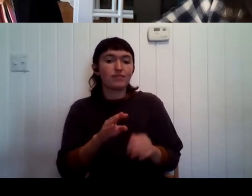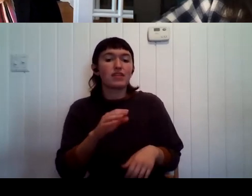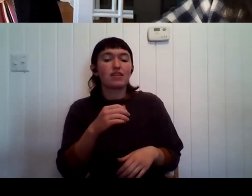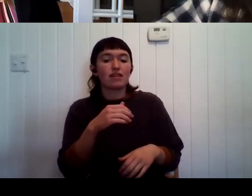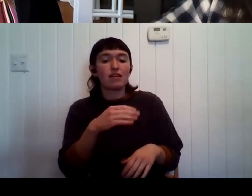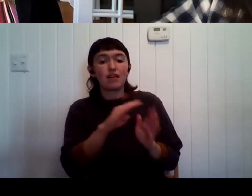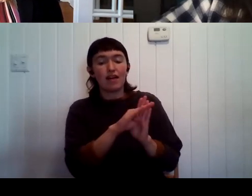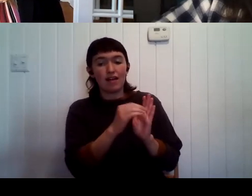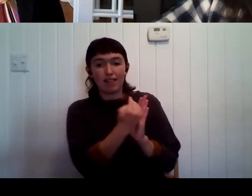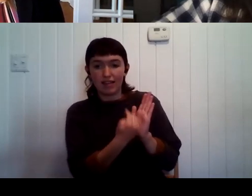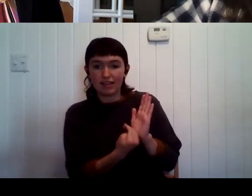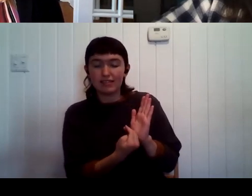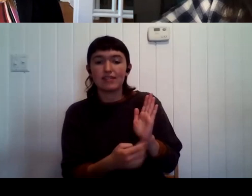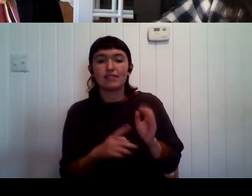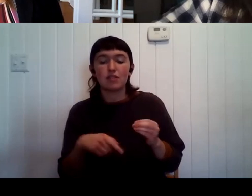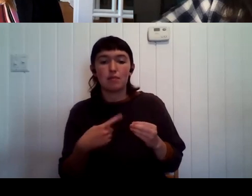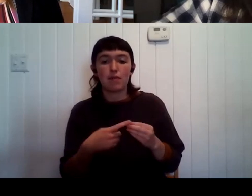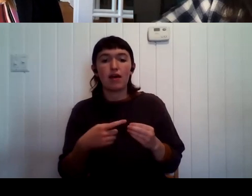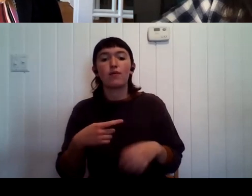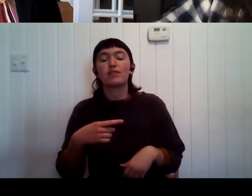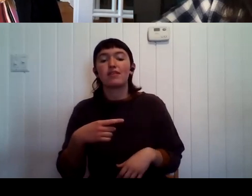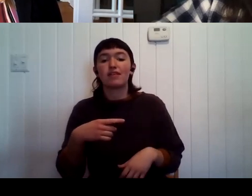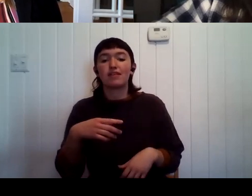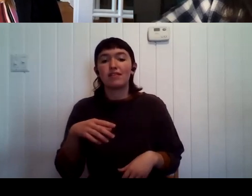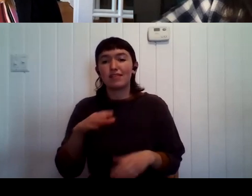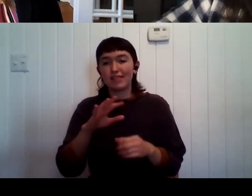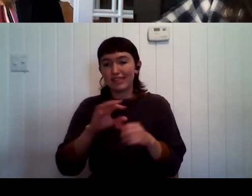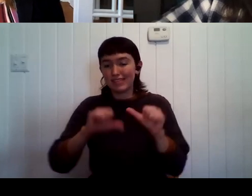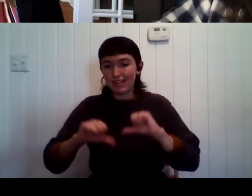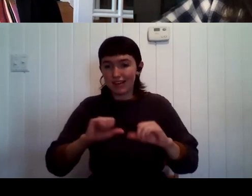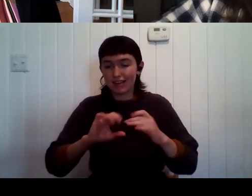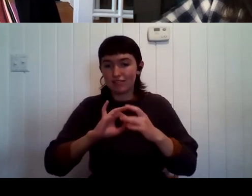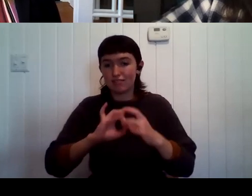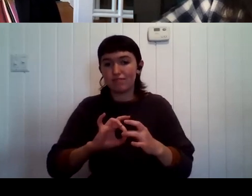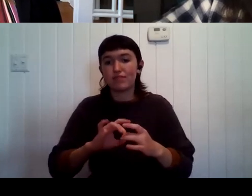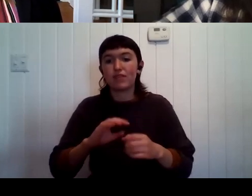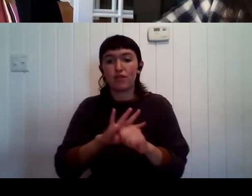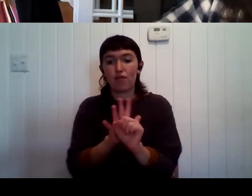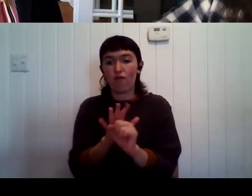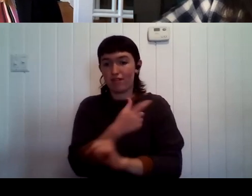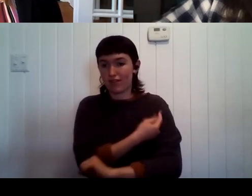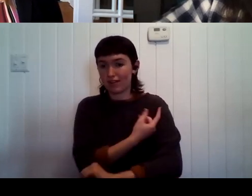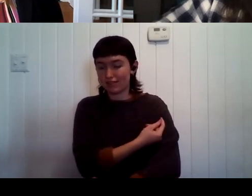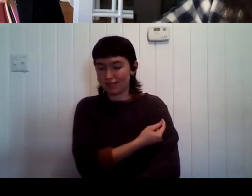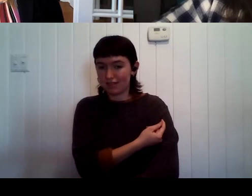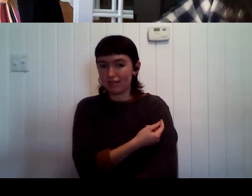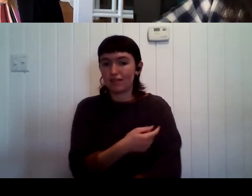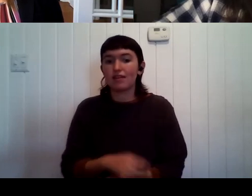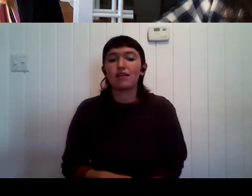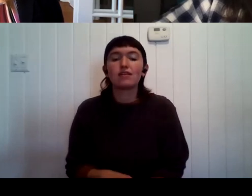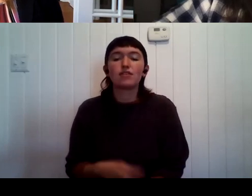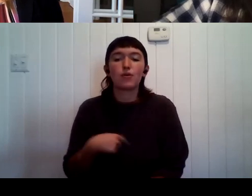vaccine. And it focuses on the woman behind the science of this vaccine, which is super cool, super inspirational. But we talk about